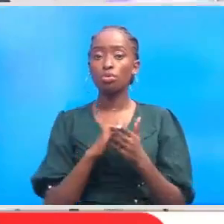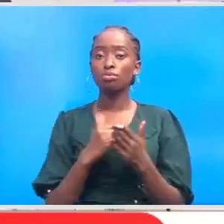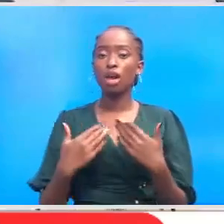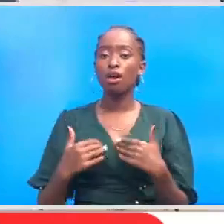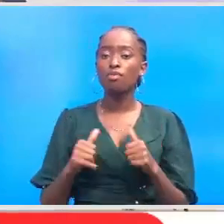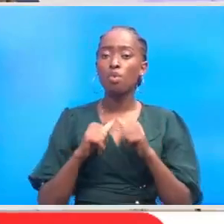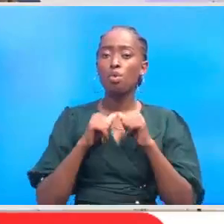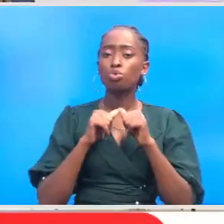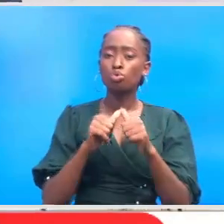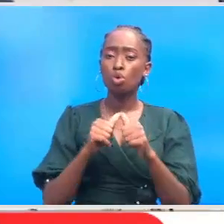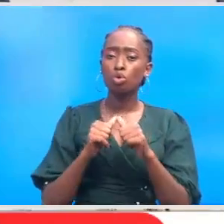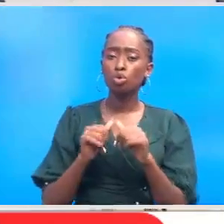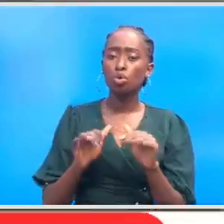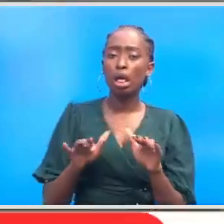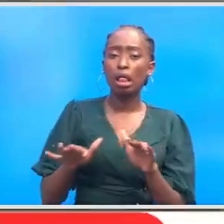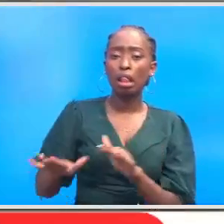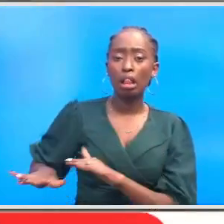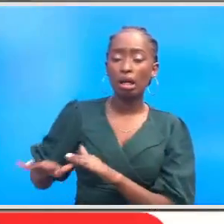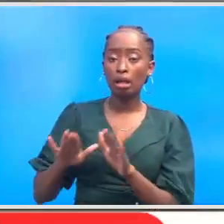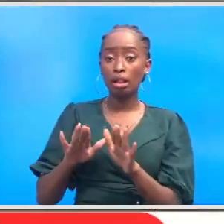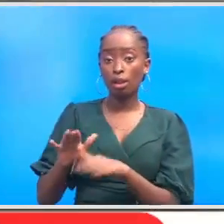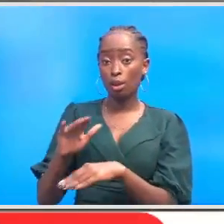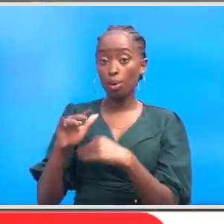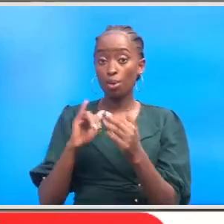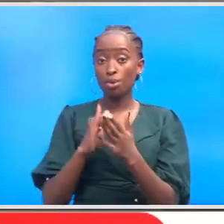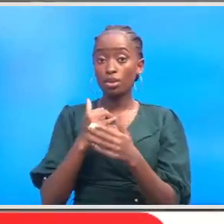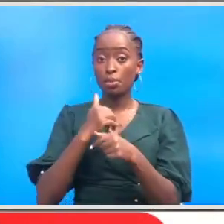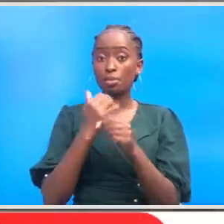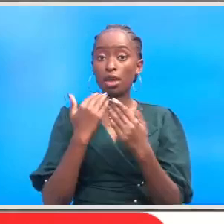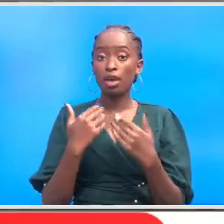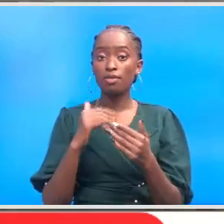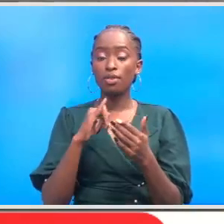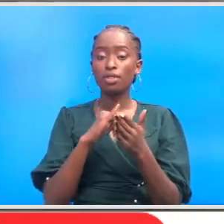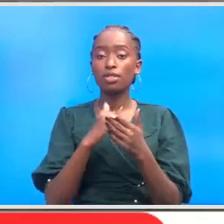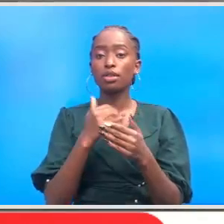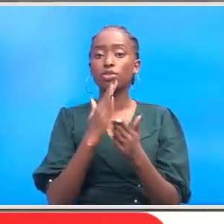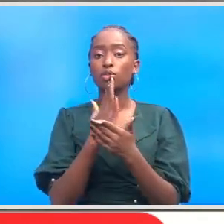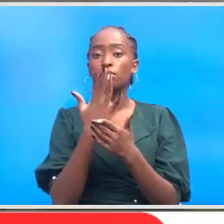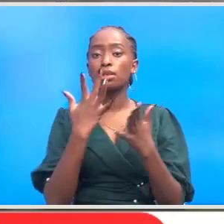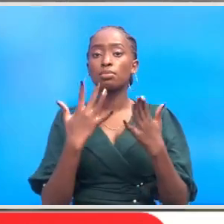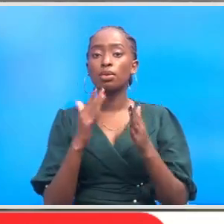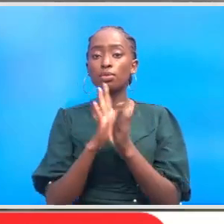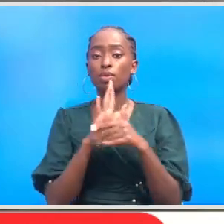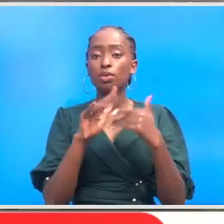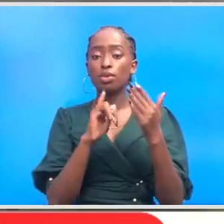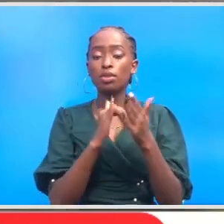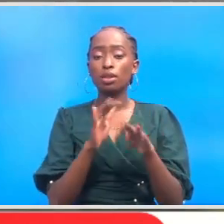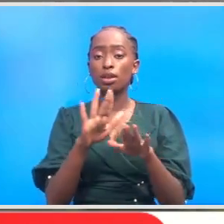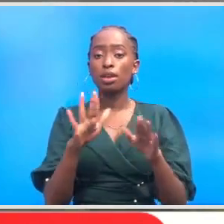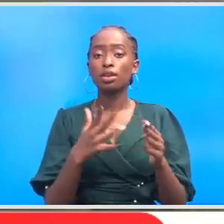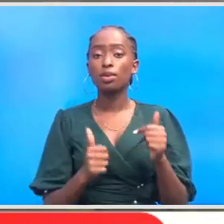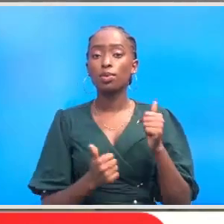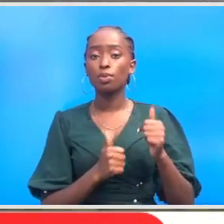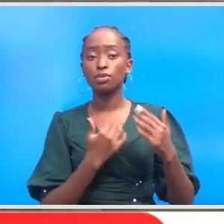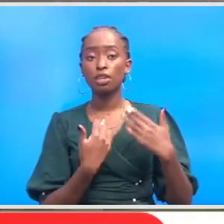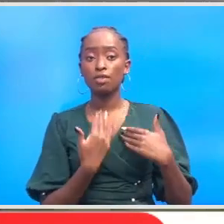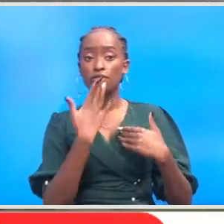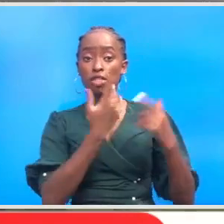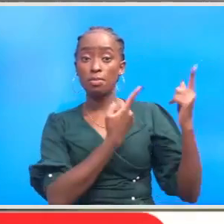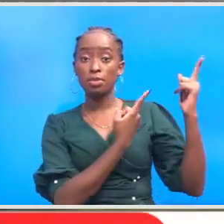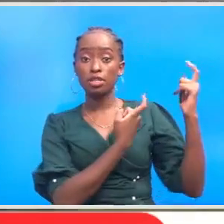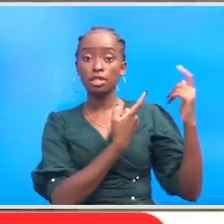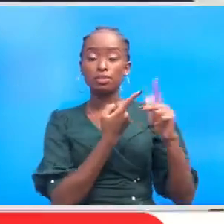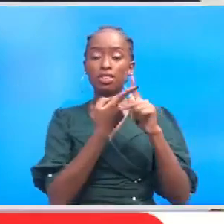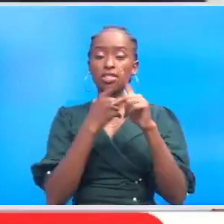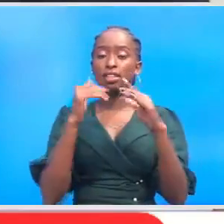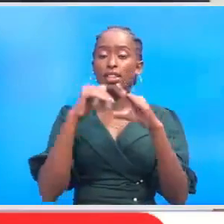naming IEBC commissioners will jeopardize the delimitation of constituency boundaries, which is expected to start in March